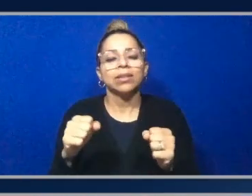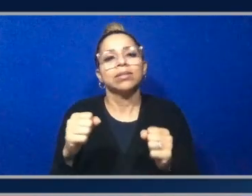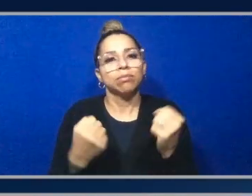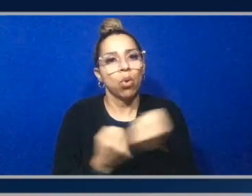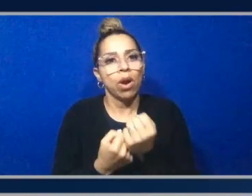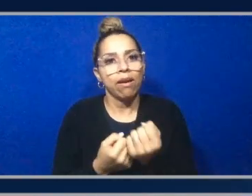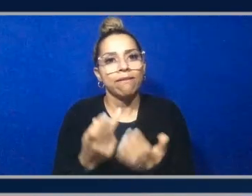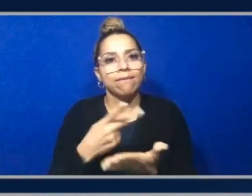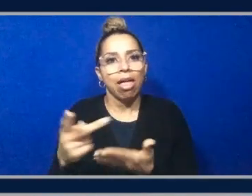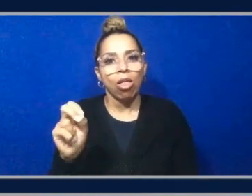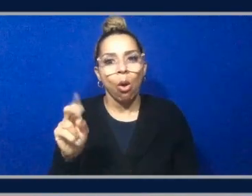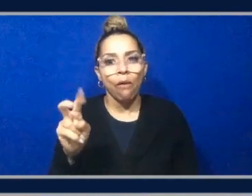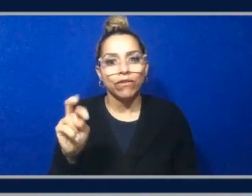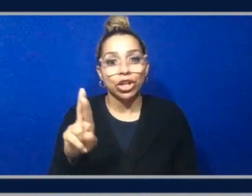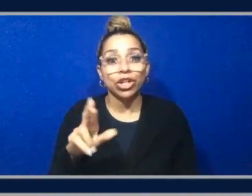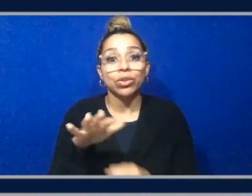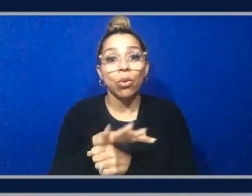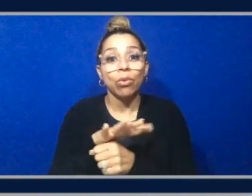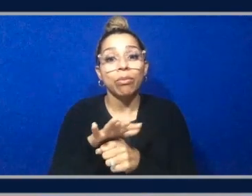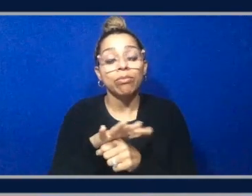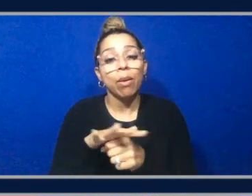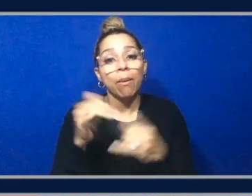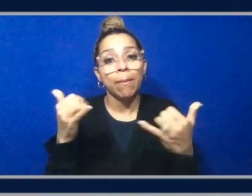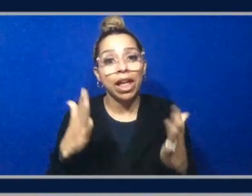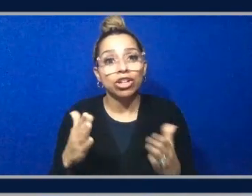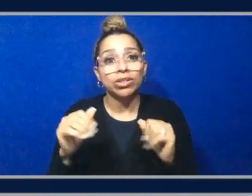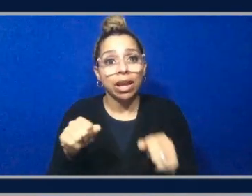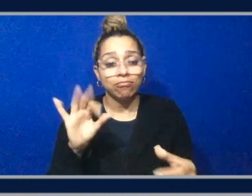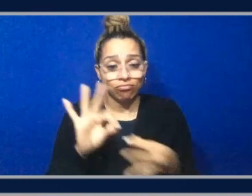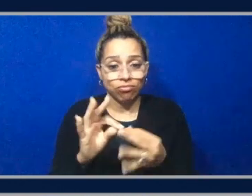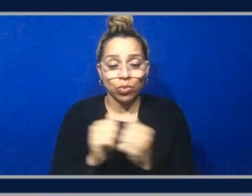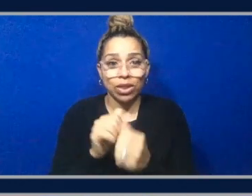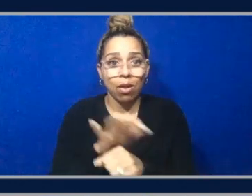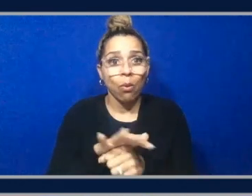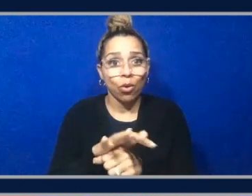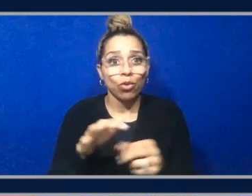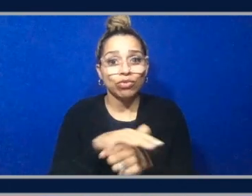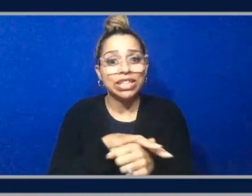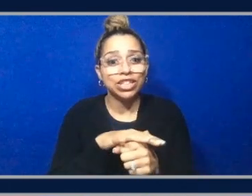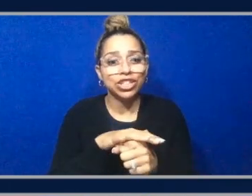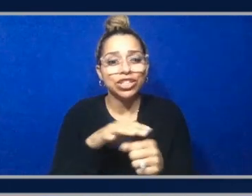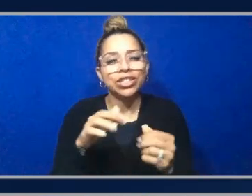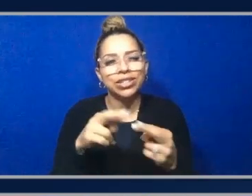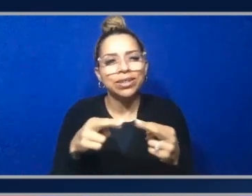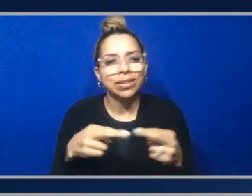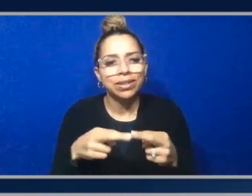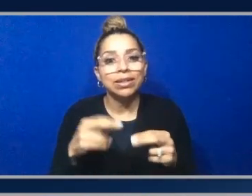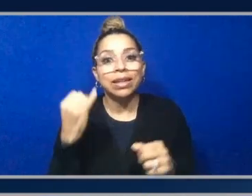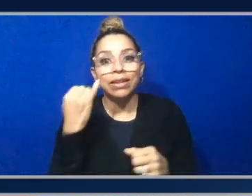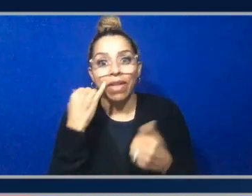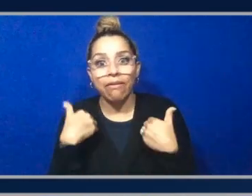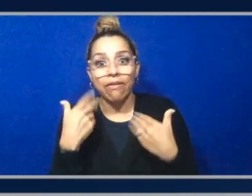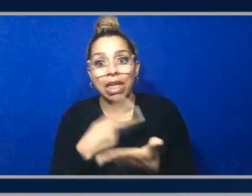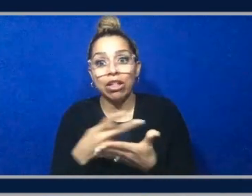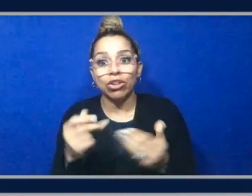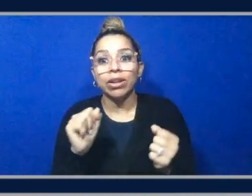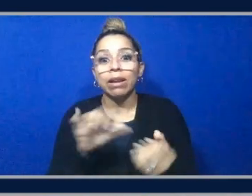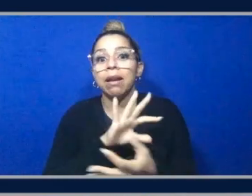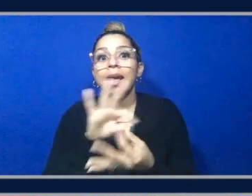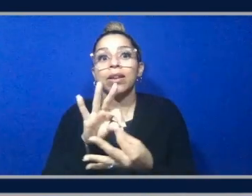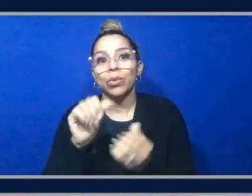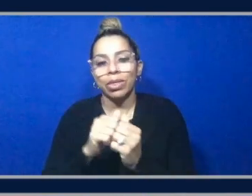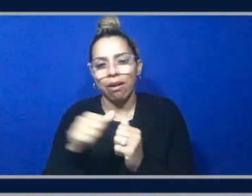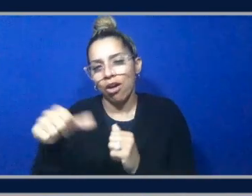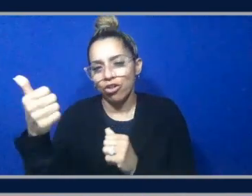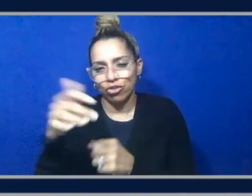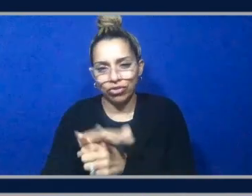connect to their local region, they can also connect to the other region in case there is a failure, right? So Okay. I have a simulation of a failure here. If